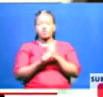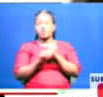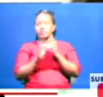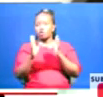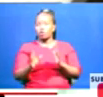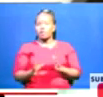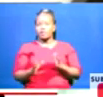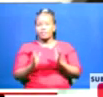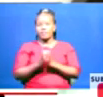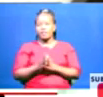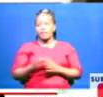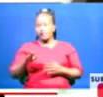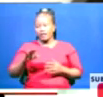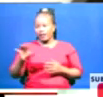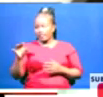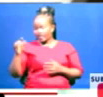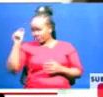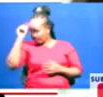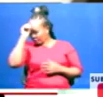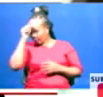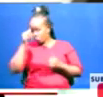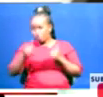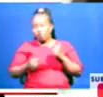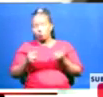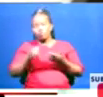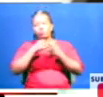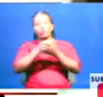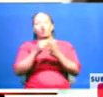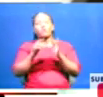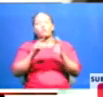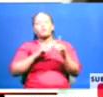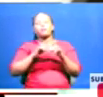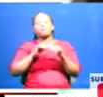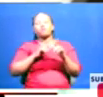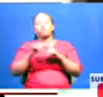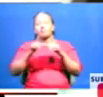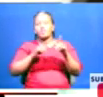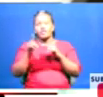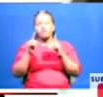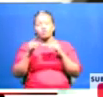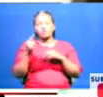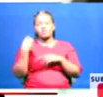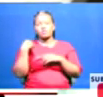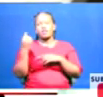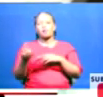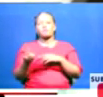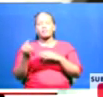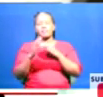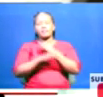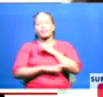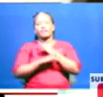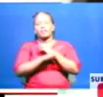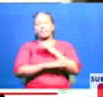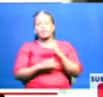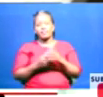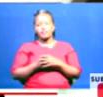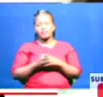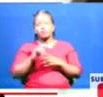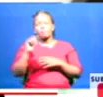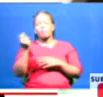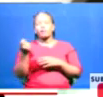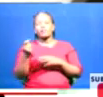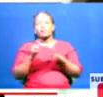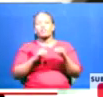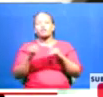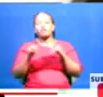will leverage on travel trade as means of spurring tourism numbers in the country. Kenya Tourism Board Acting